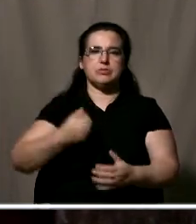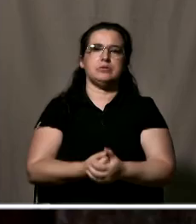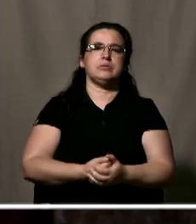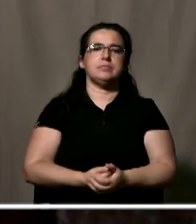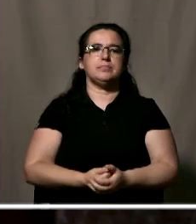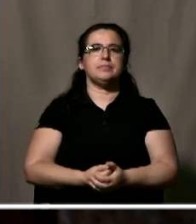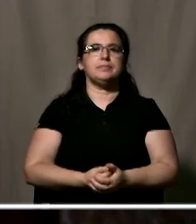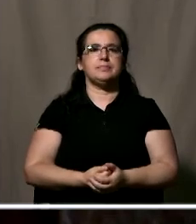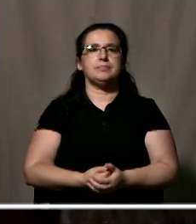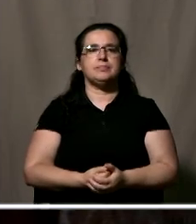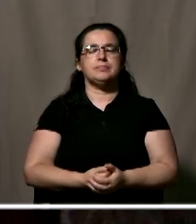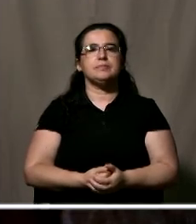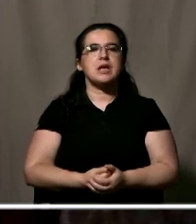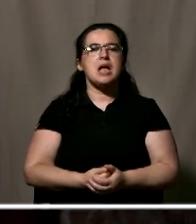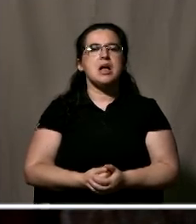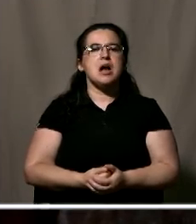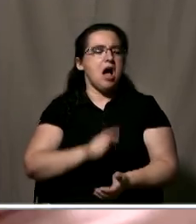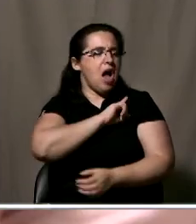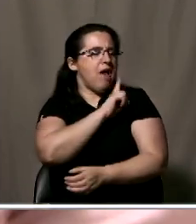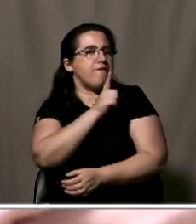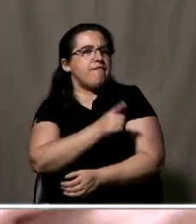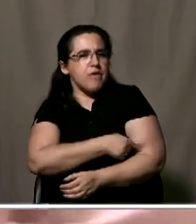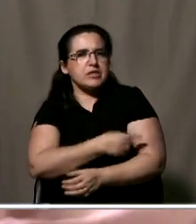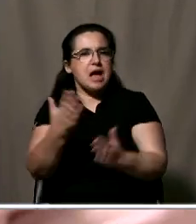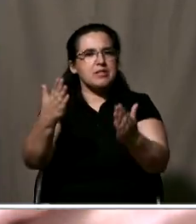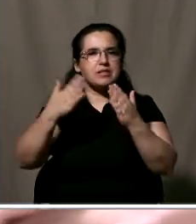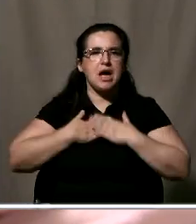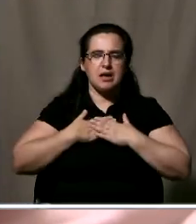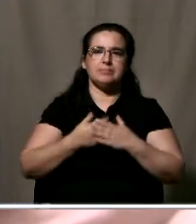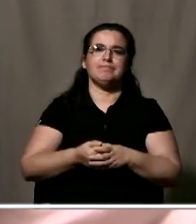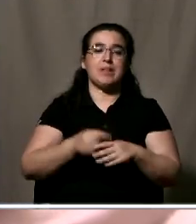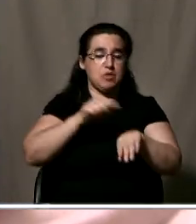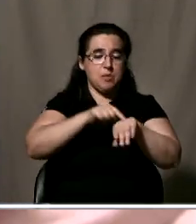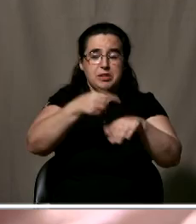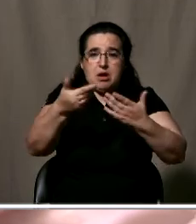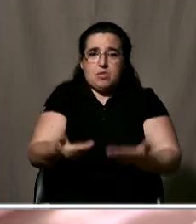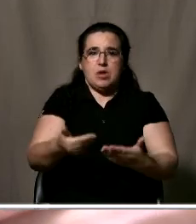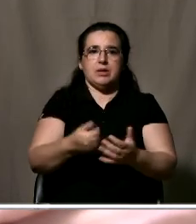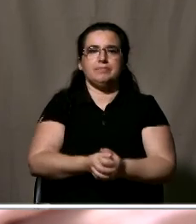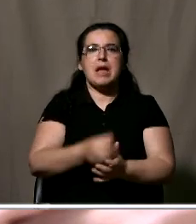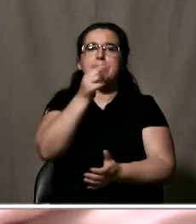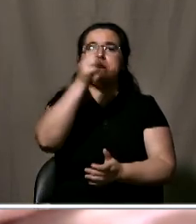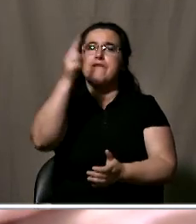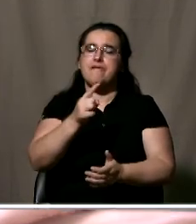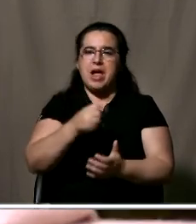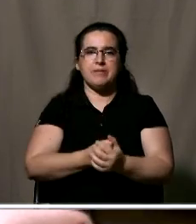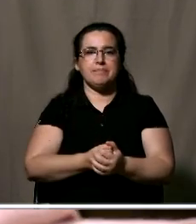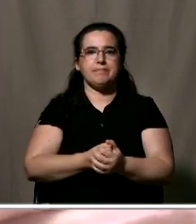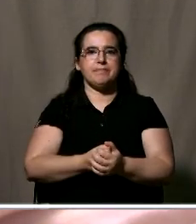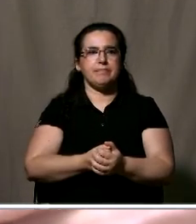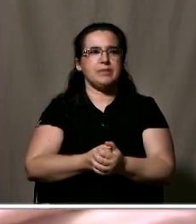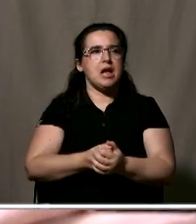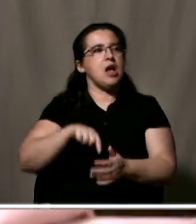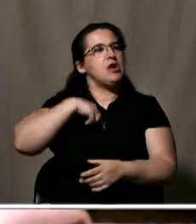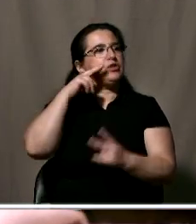sacerdote. Aquele que nos dá a força e a força. Just now, neste momento, by faith, pela fé, we look to nós